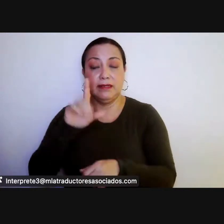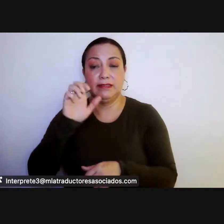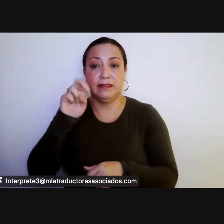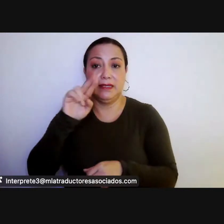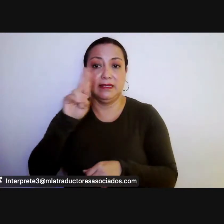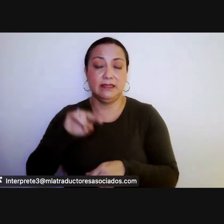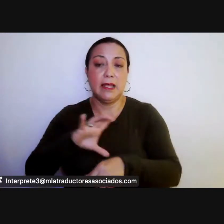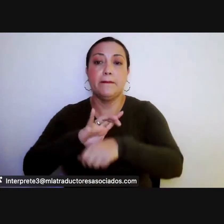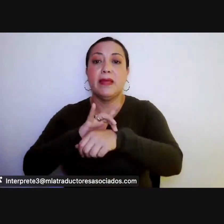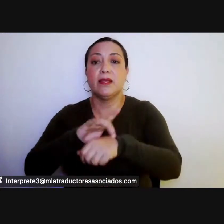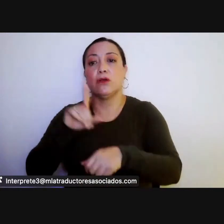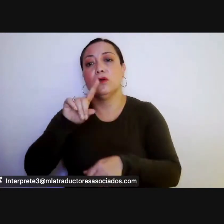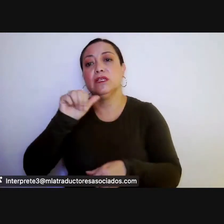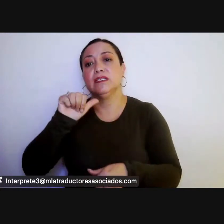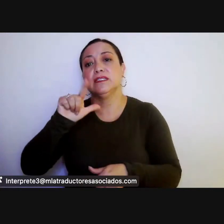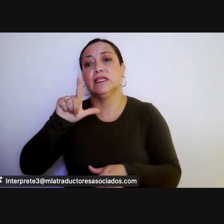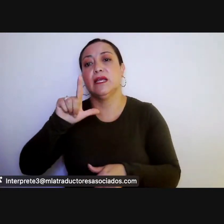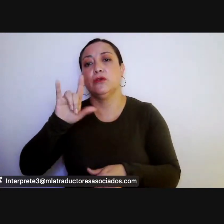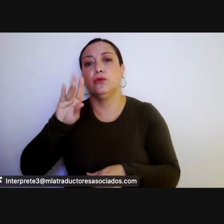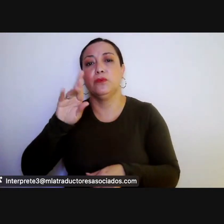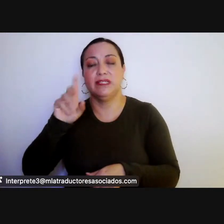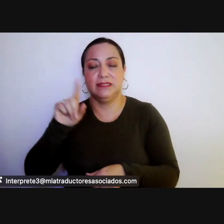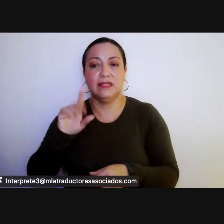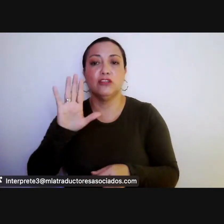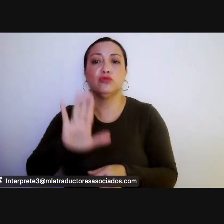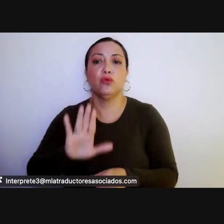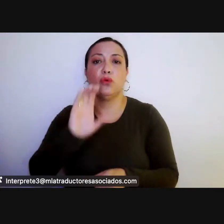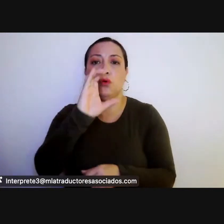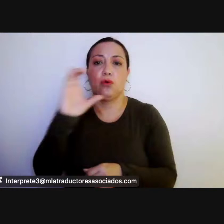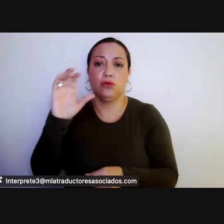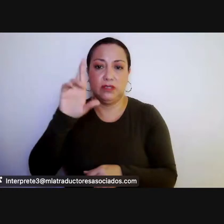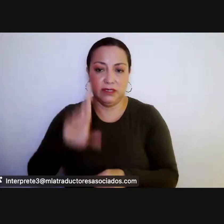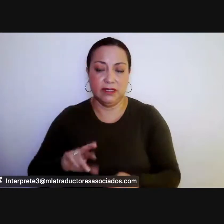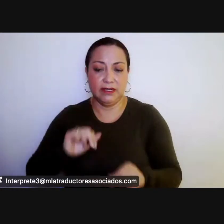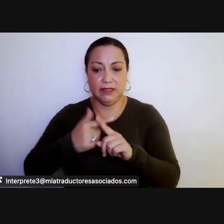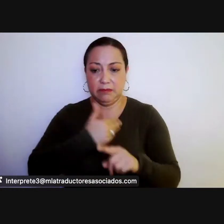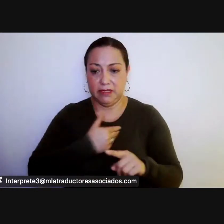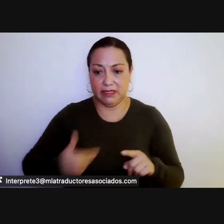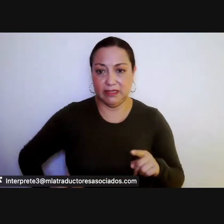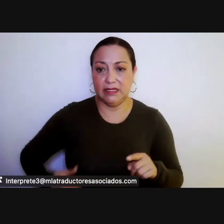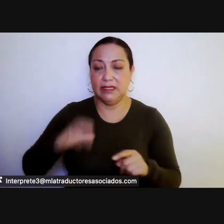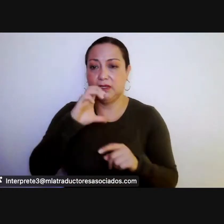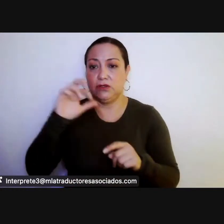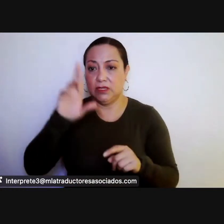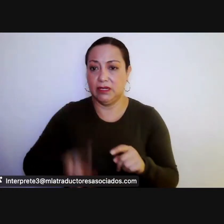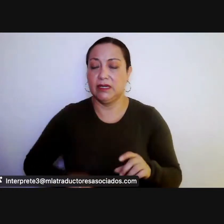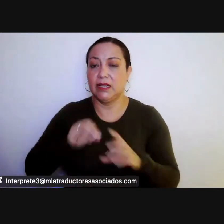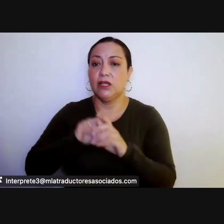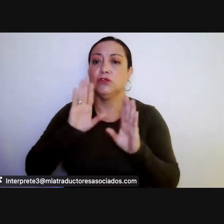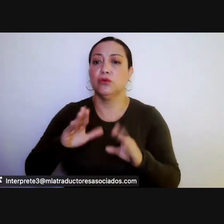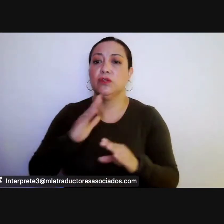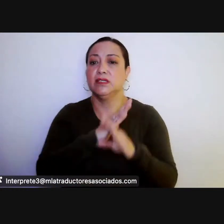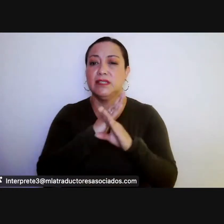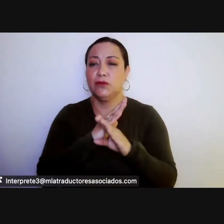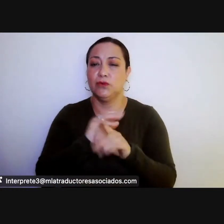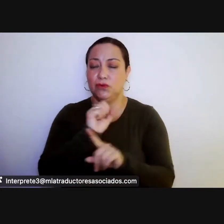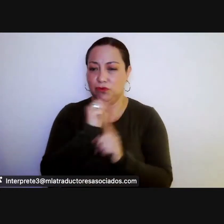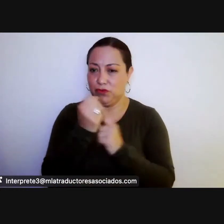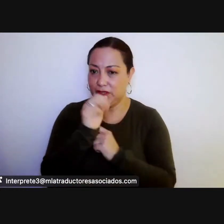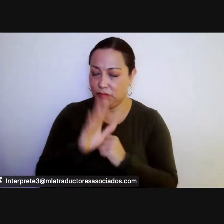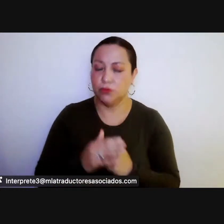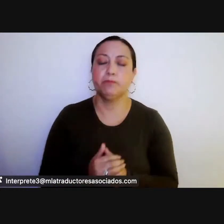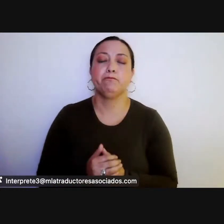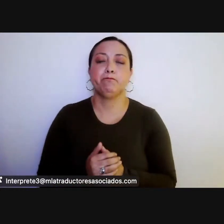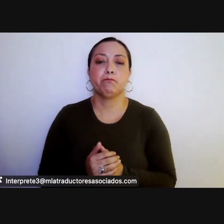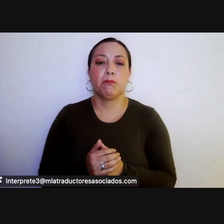Dr. Sáenz is a doctor in Costa Rica and president of the Social Security in